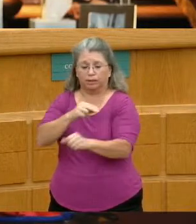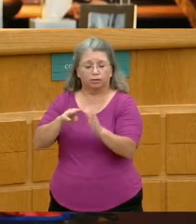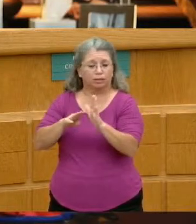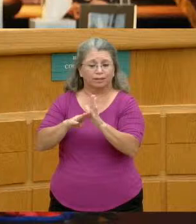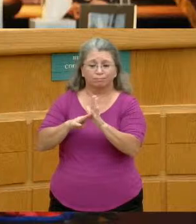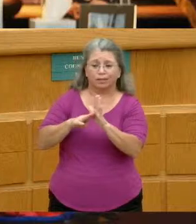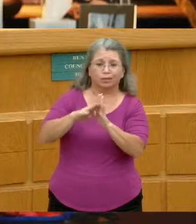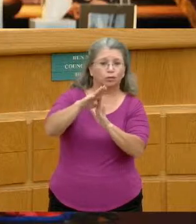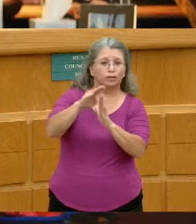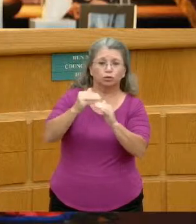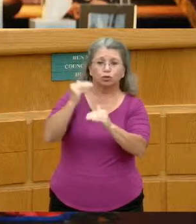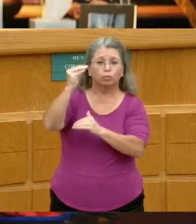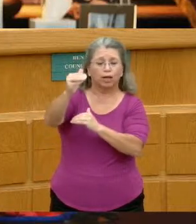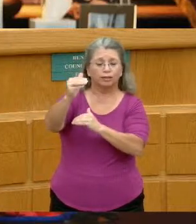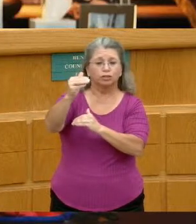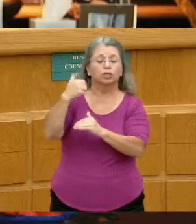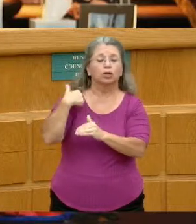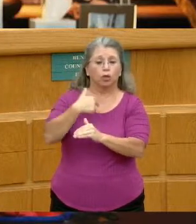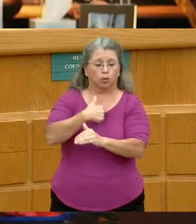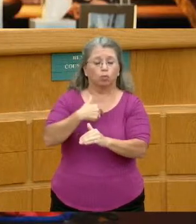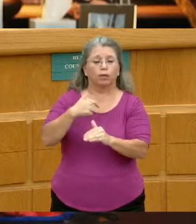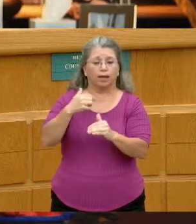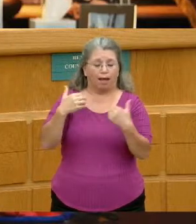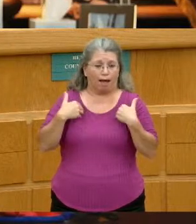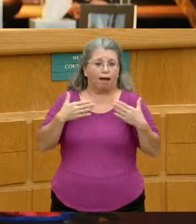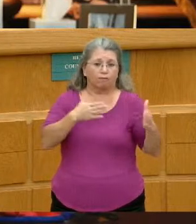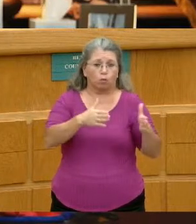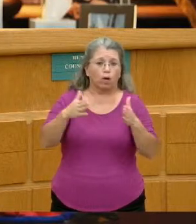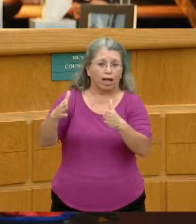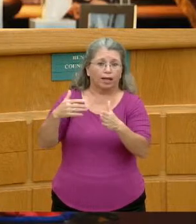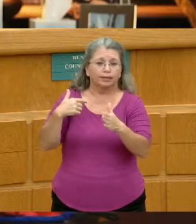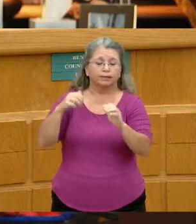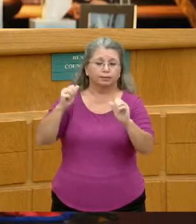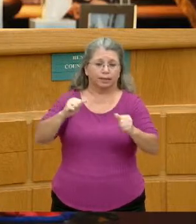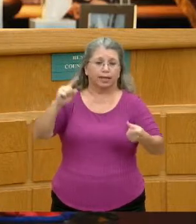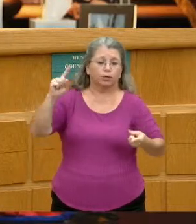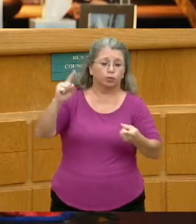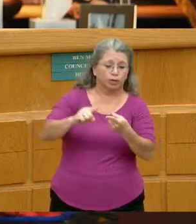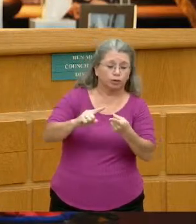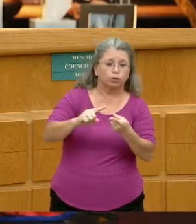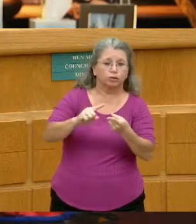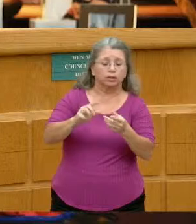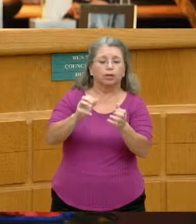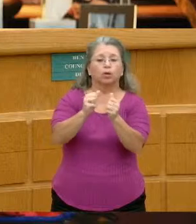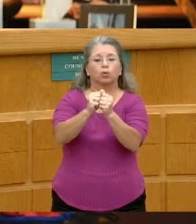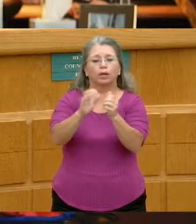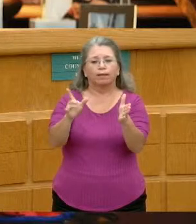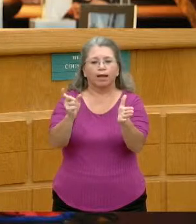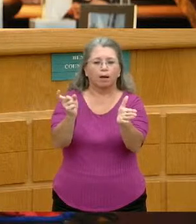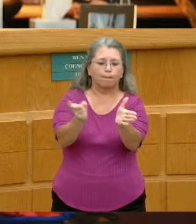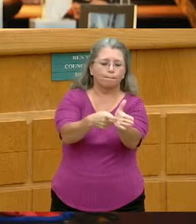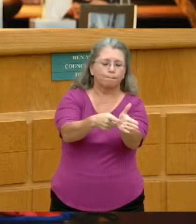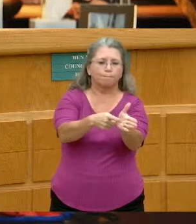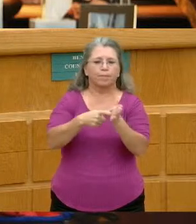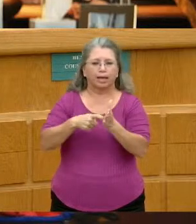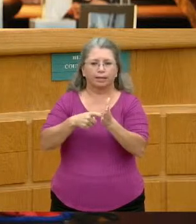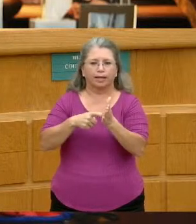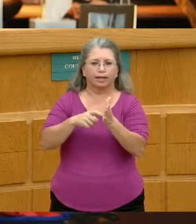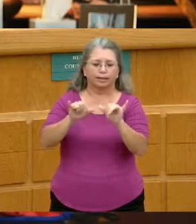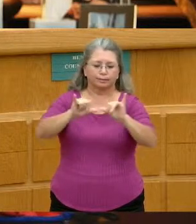ways to reduce the spread of COVID-19 without mandating stay-at-home